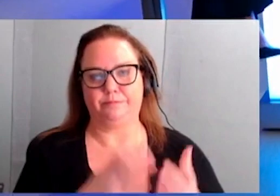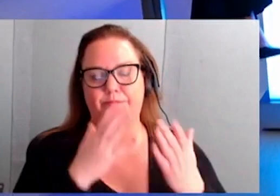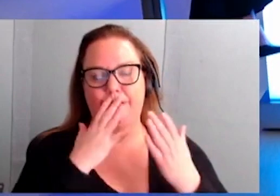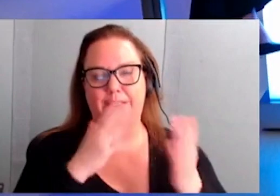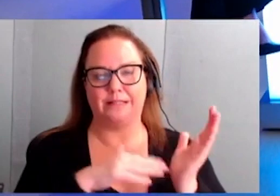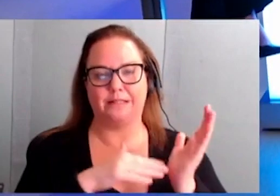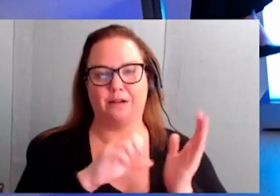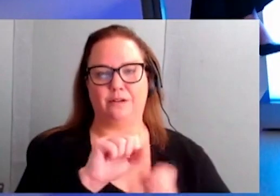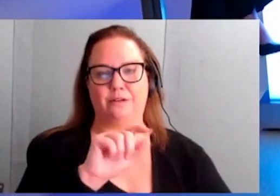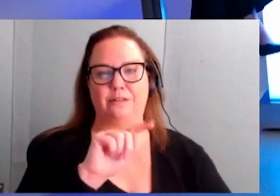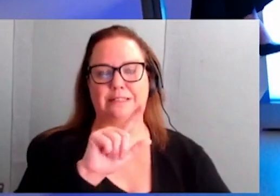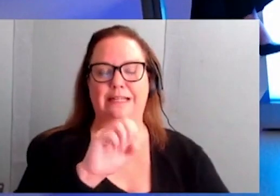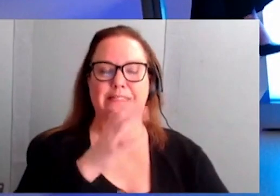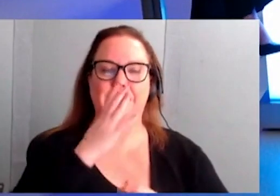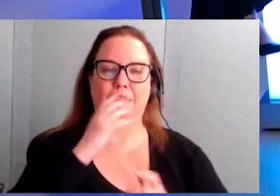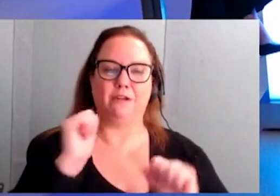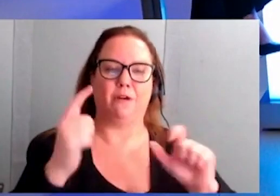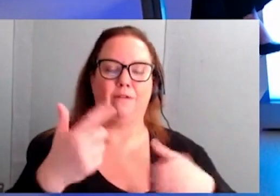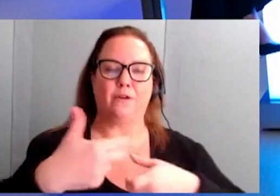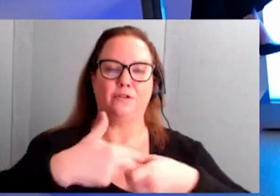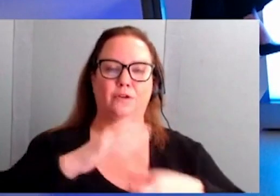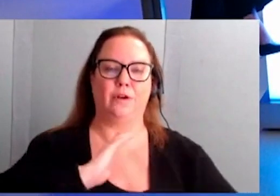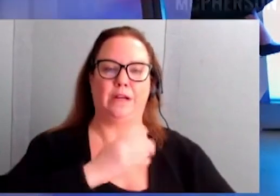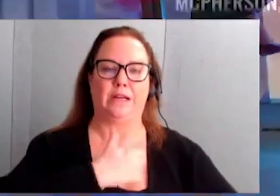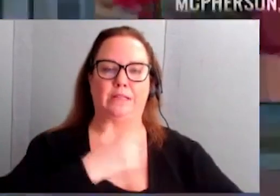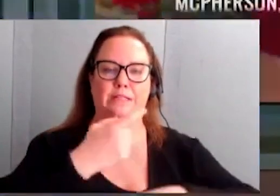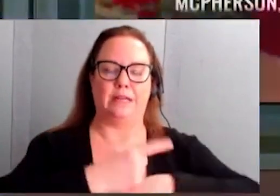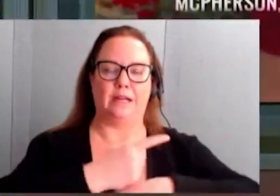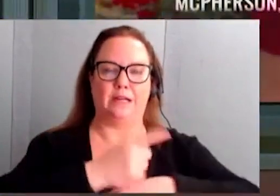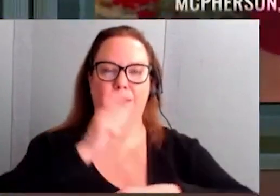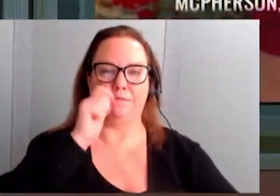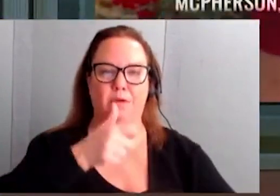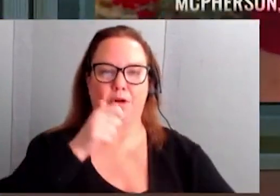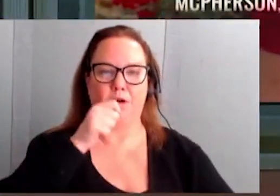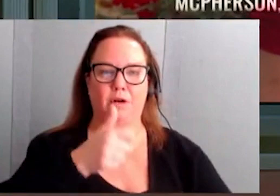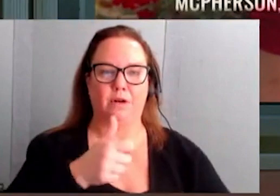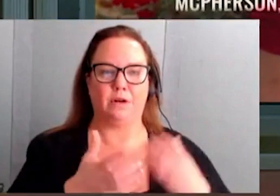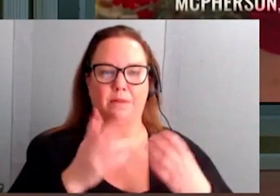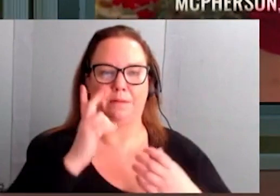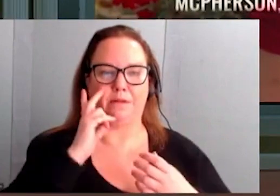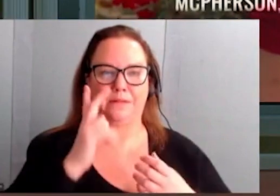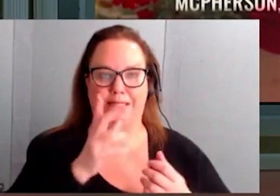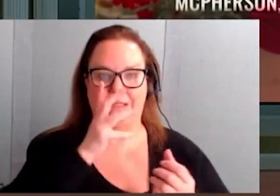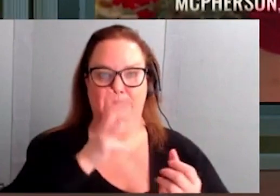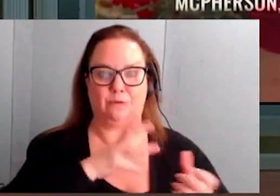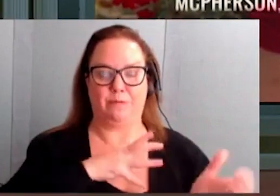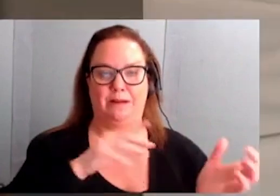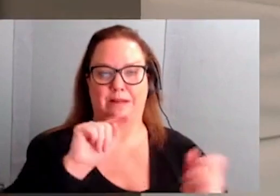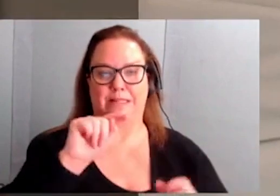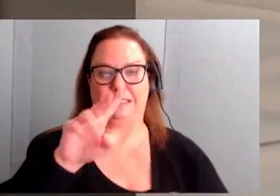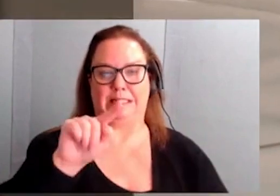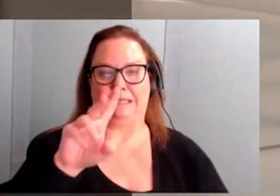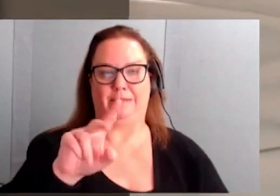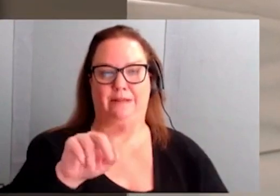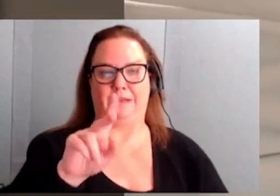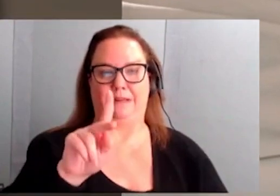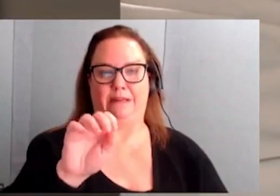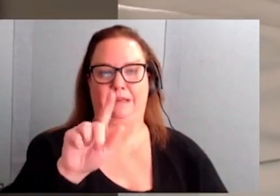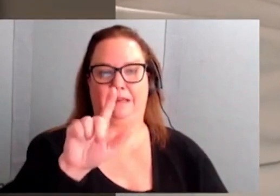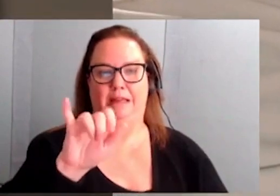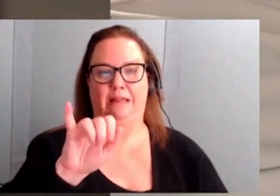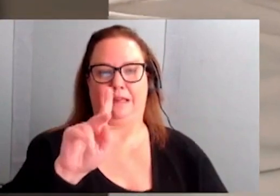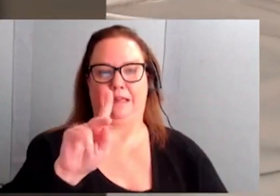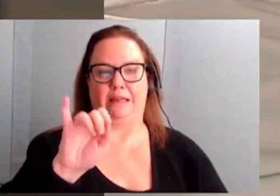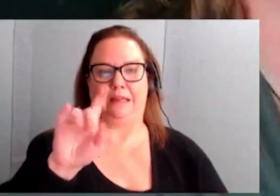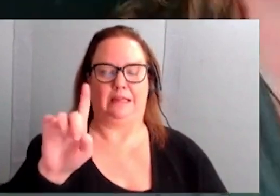and thank you all so much for being with us today. Coming up tomorrow, you may have seen this woman on TV. Kelly Kidd suffered an unspeakable